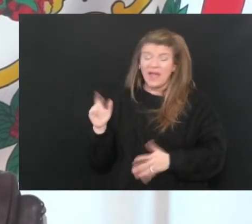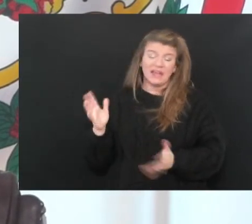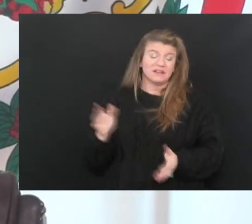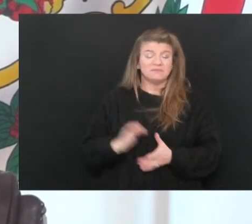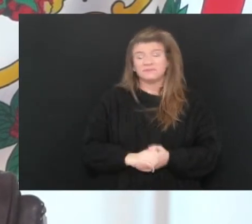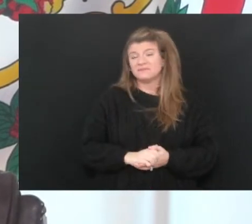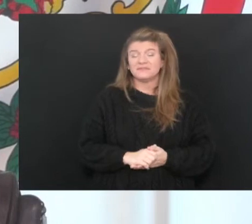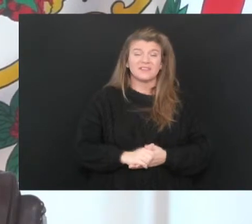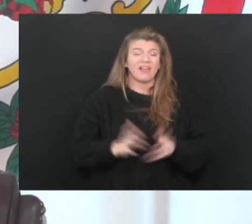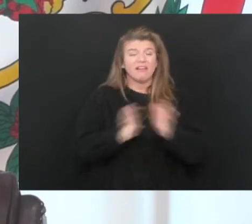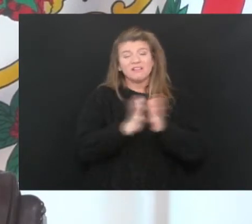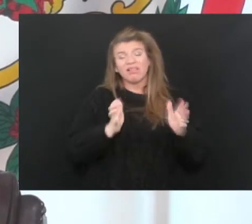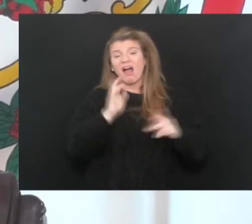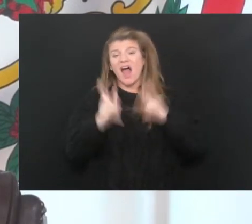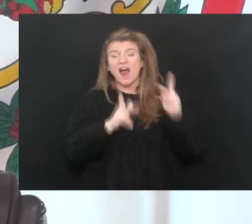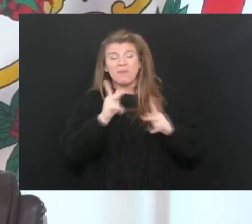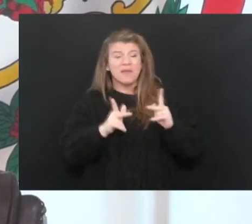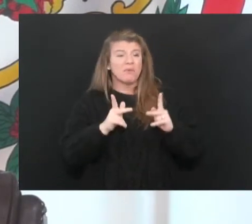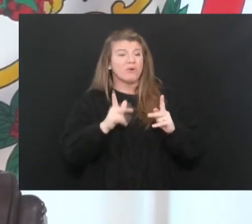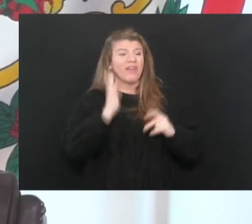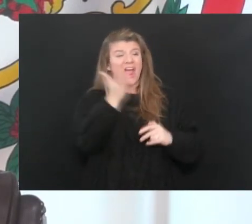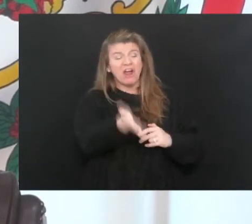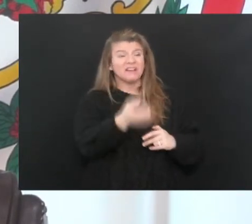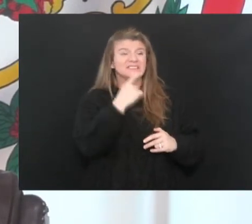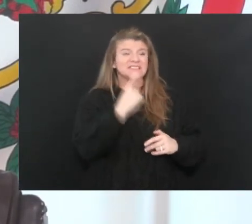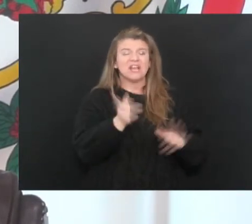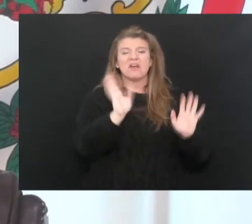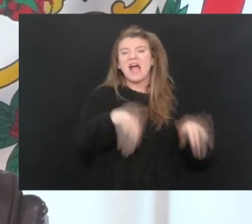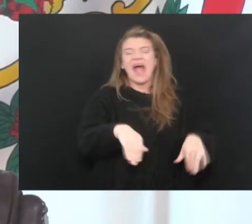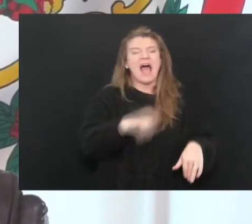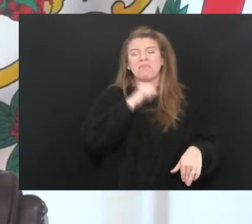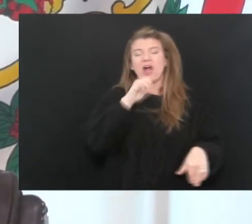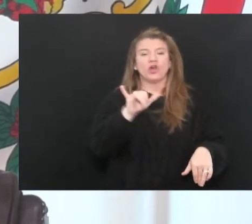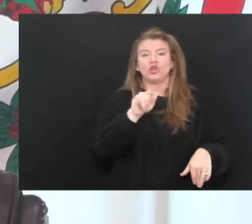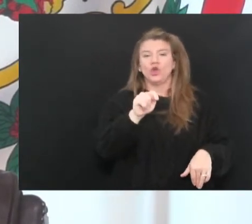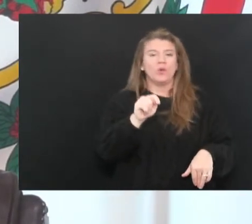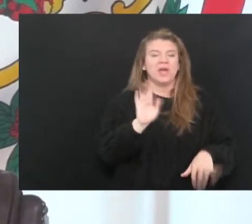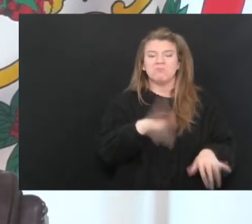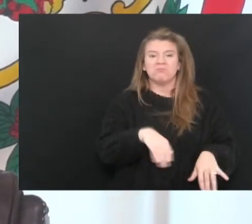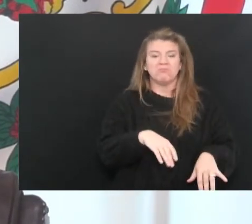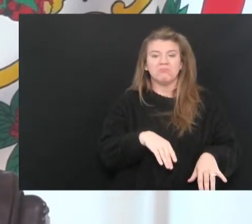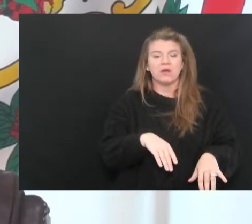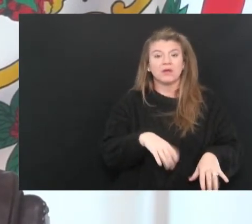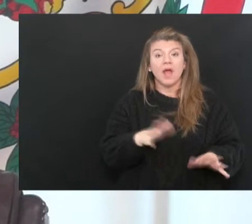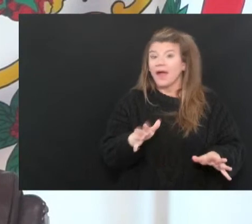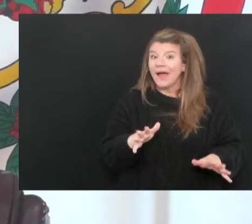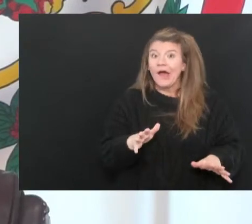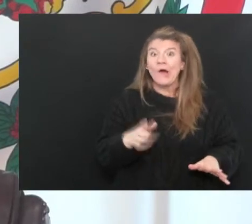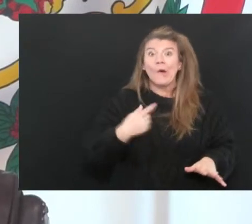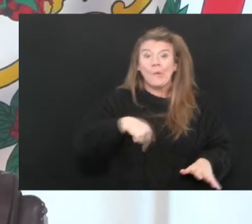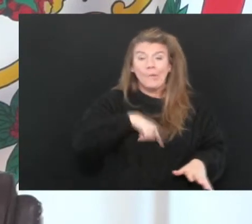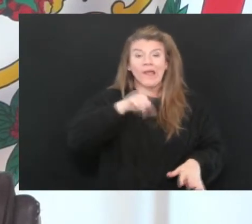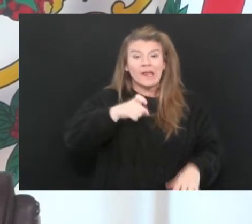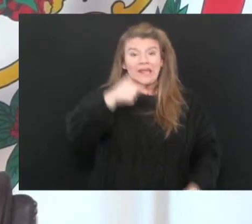or there's a lot of people that are sitting out there saying, no, well, I'm not going to take it no matter what. We need the